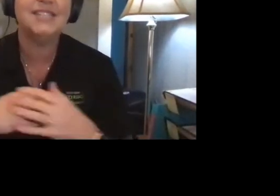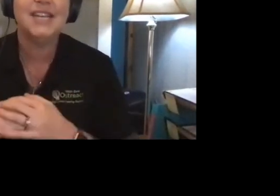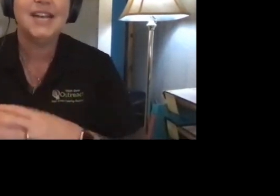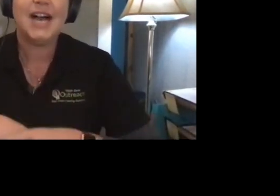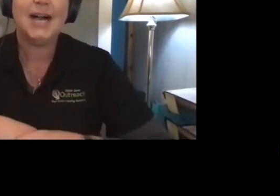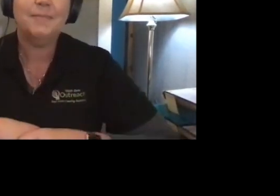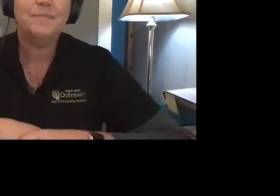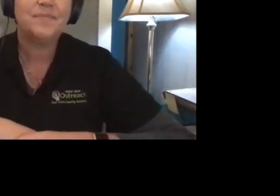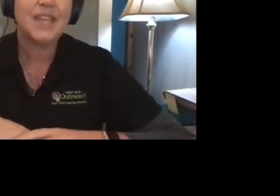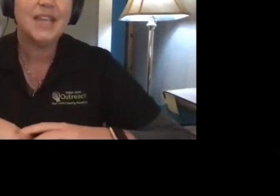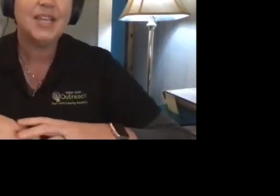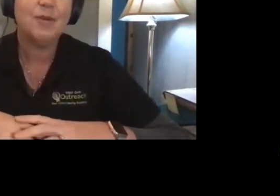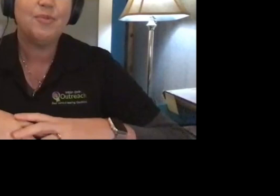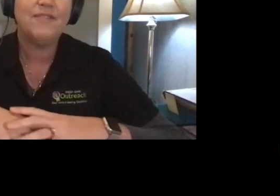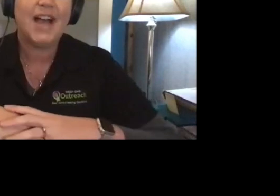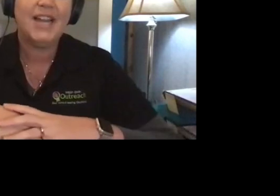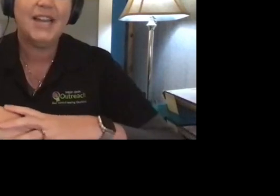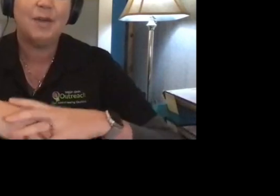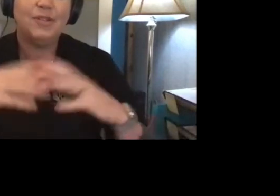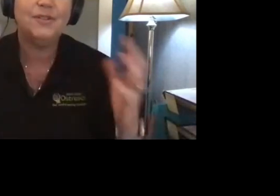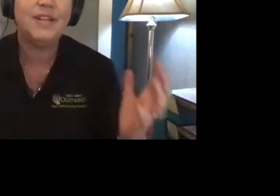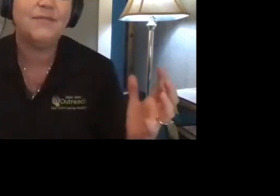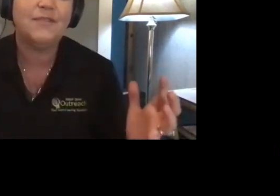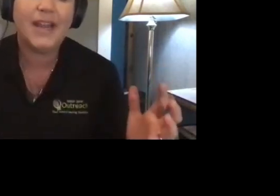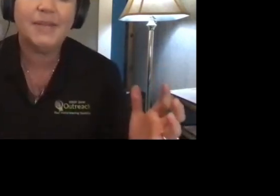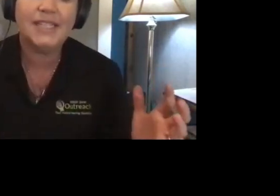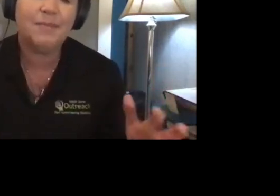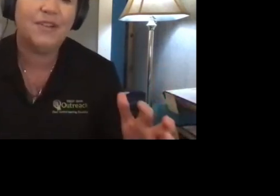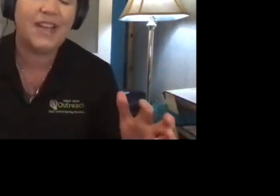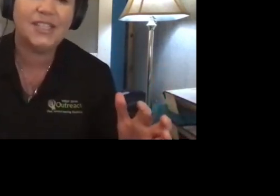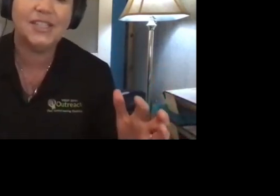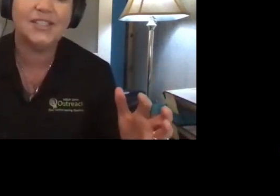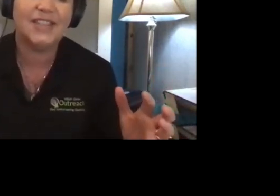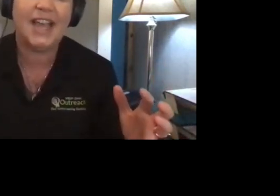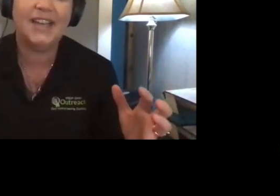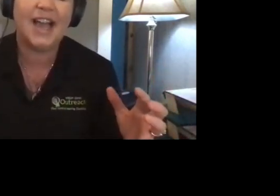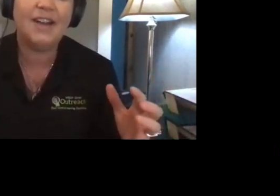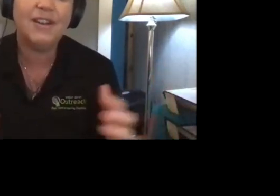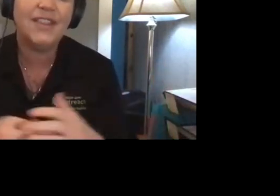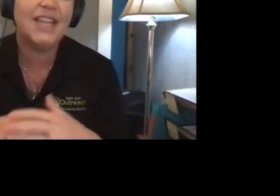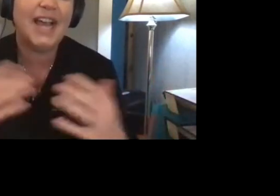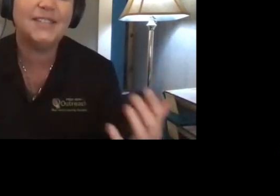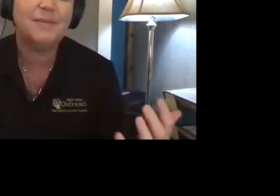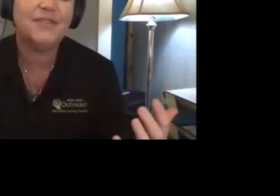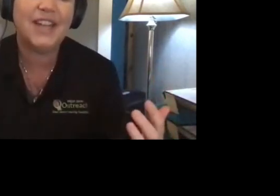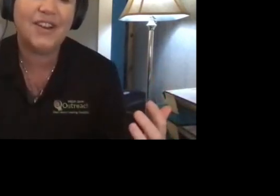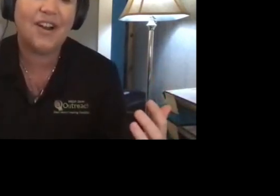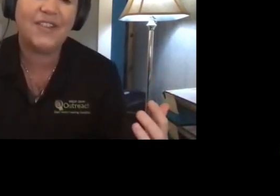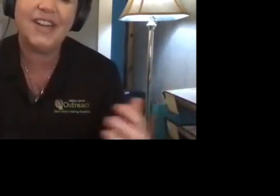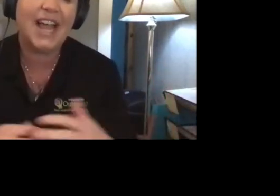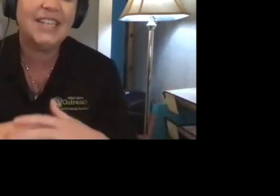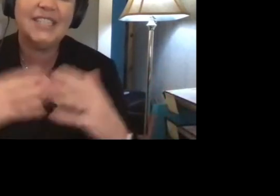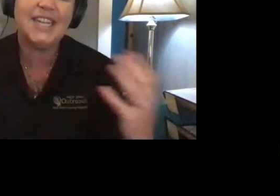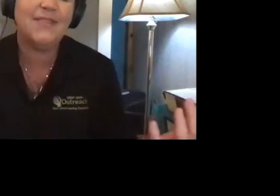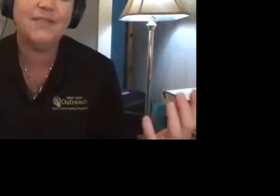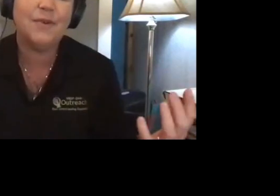is, you know, provide an opportunity for families and professionals. And I don't even think it has to be for deaf and hard of hearing.